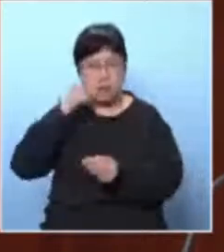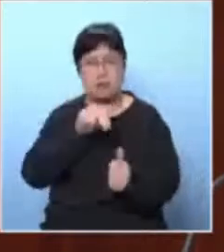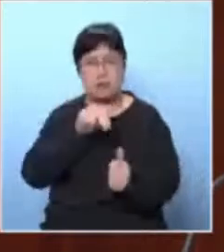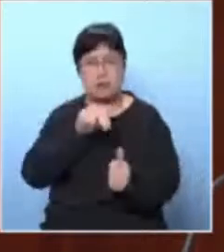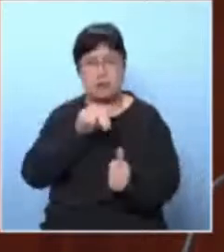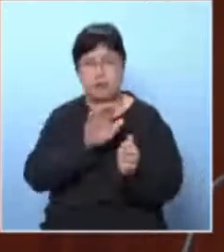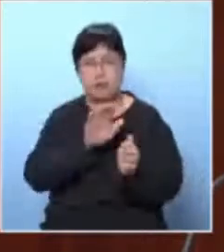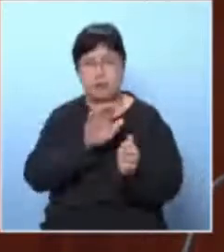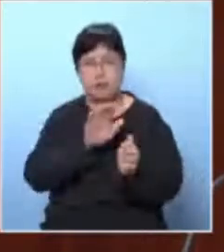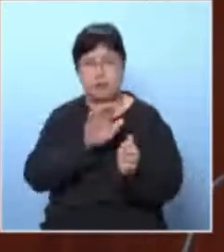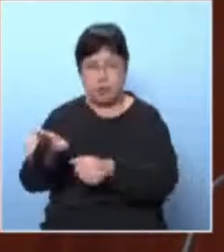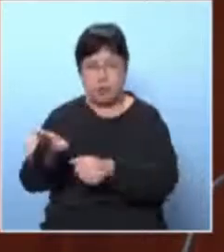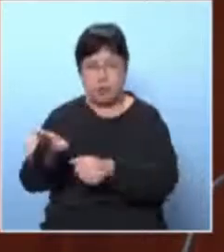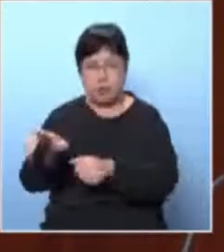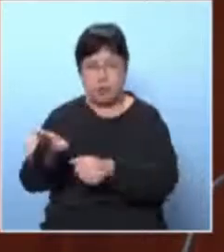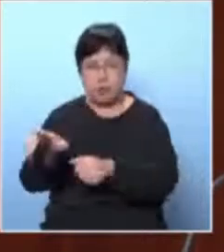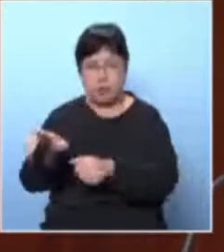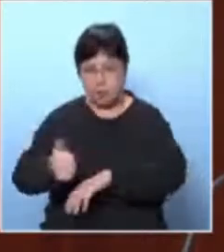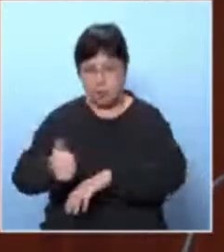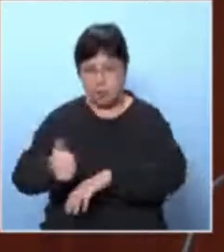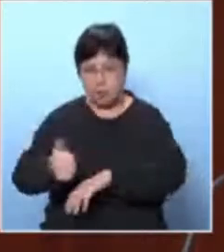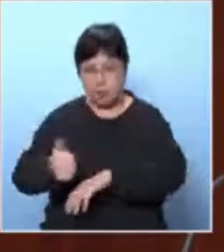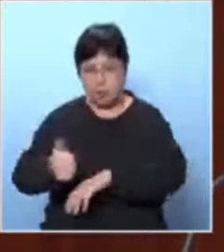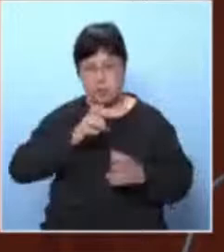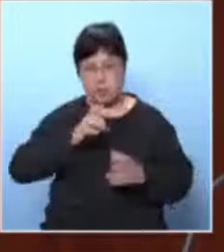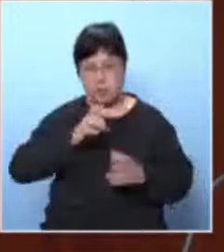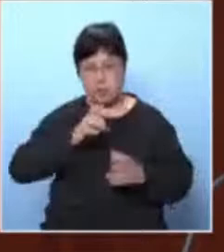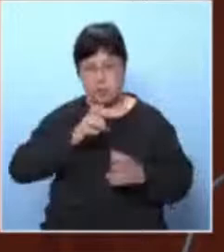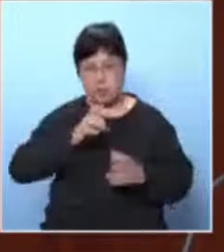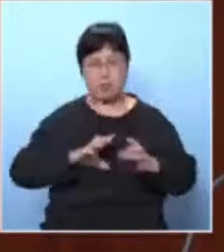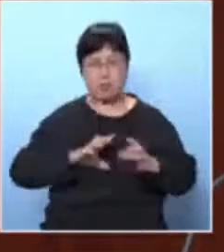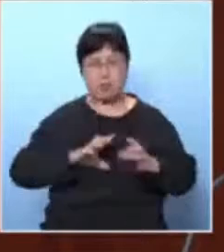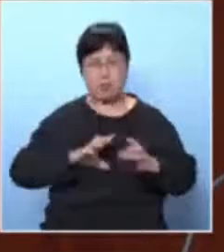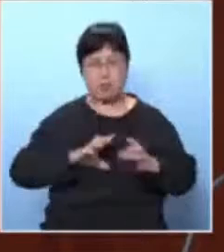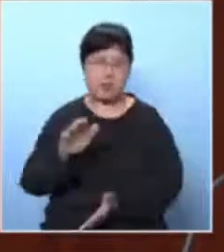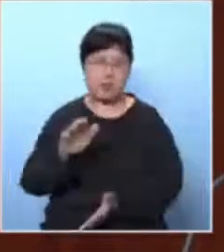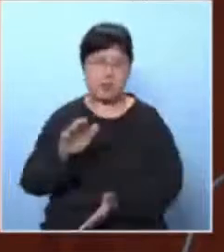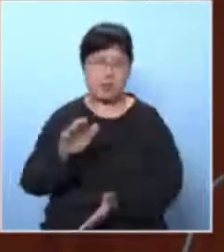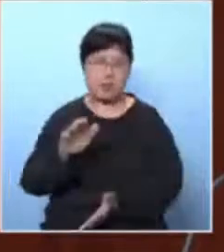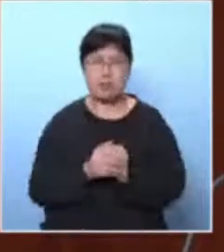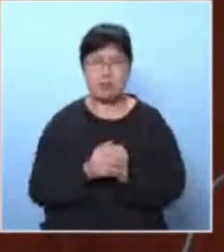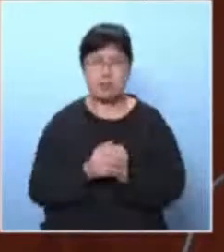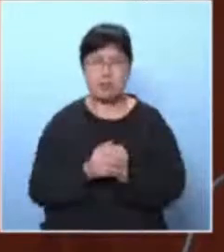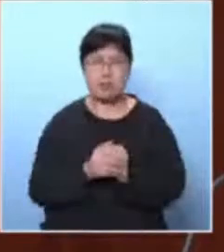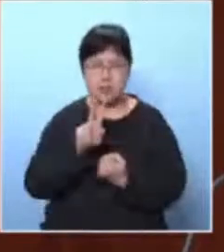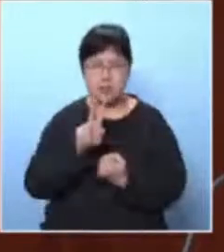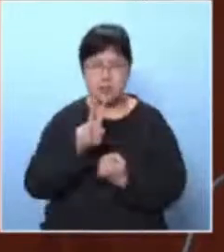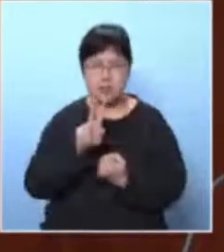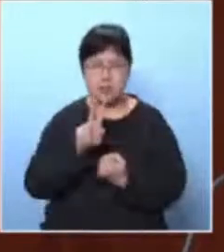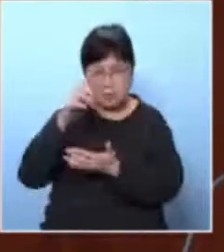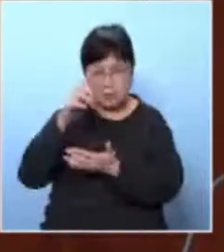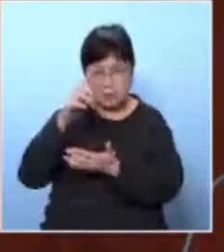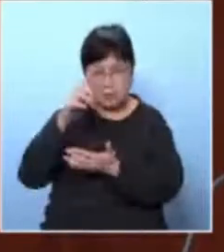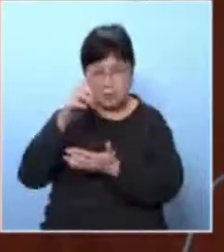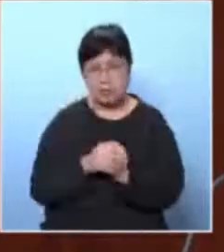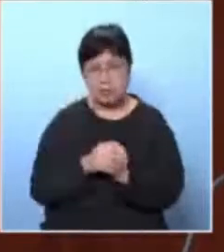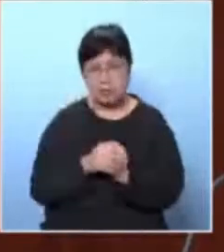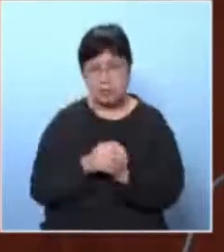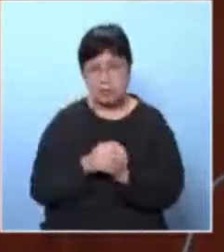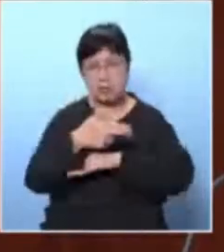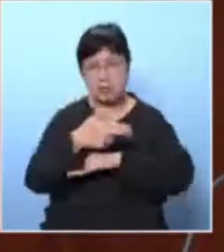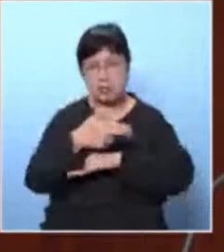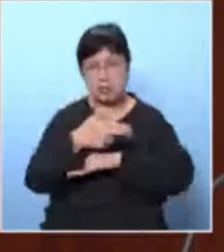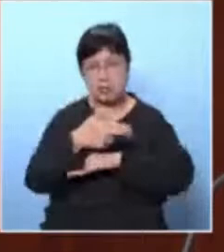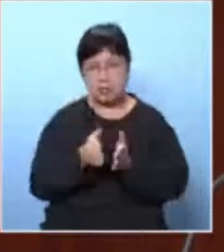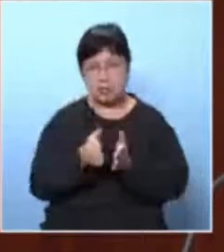in providing subsidized residential care services for the elderly to join the scheme. We will explore extending the scheme to include